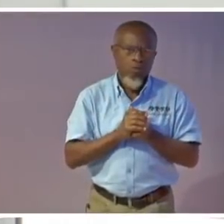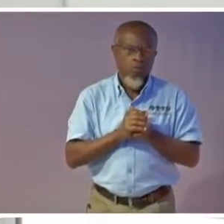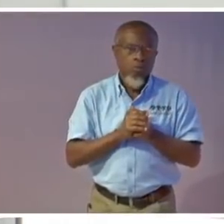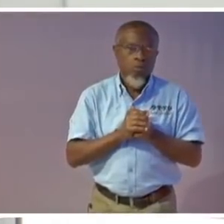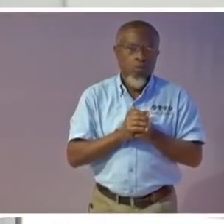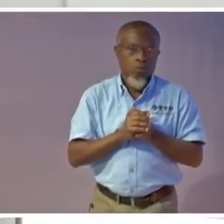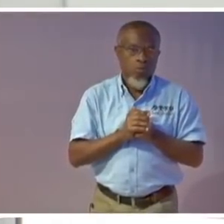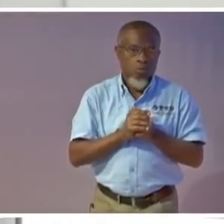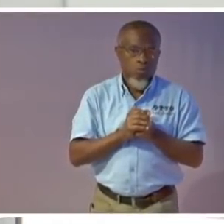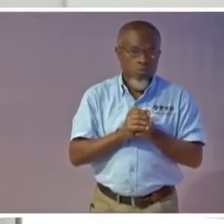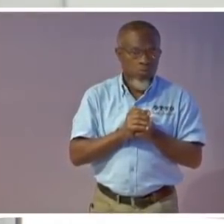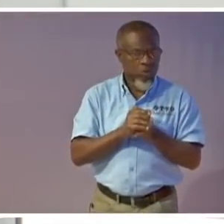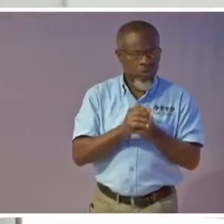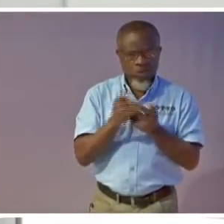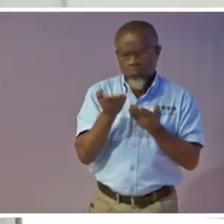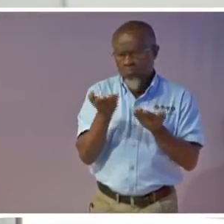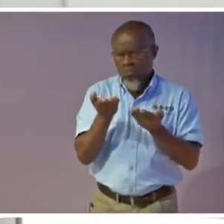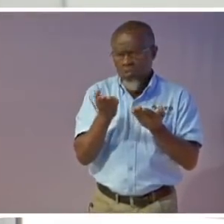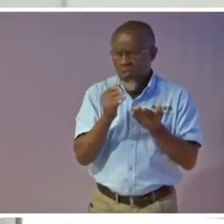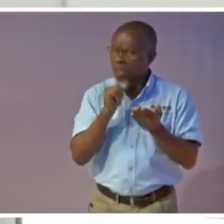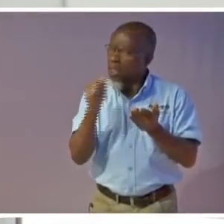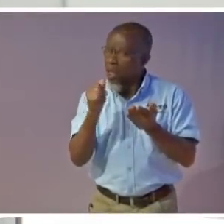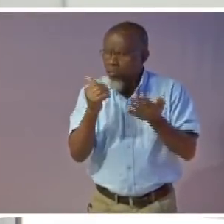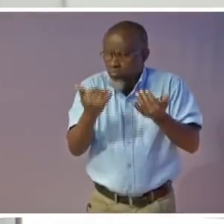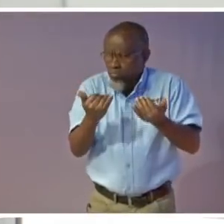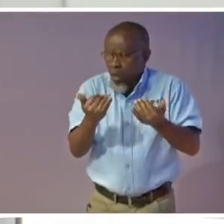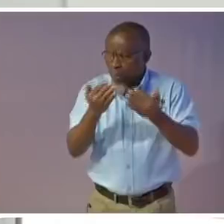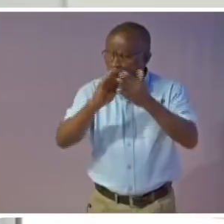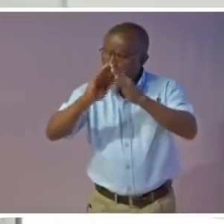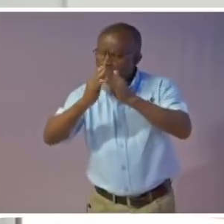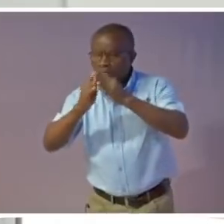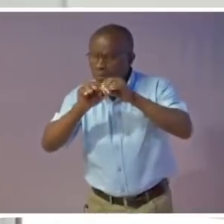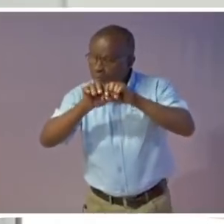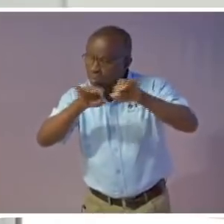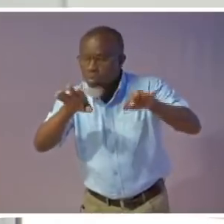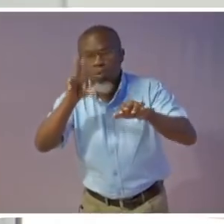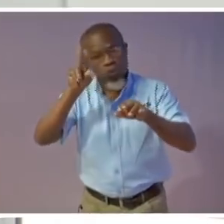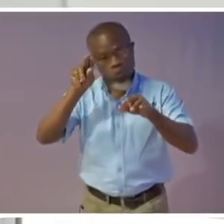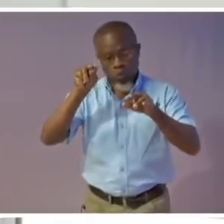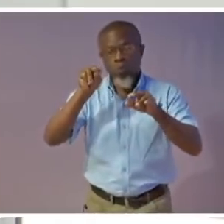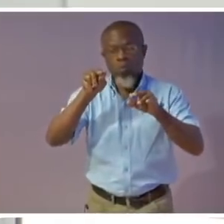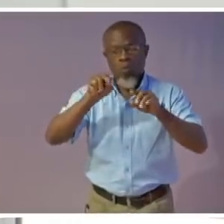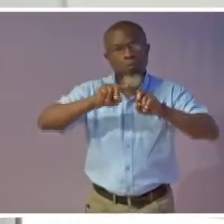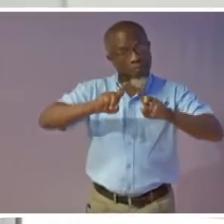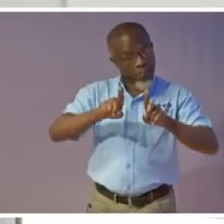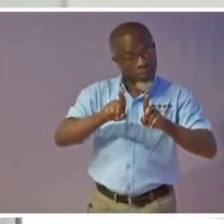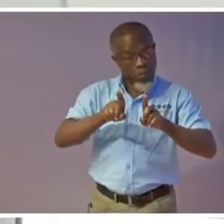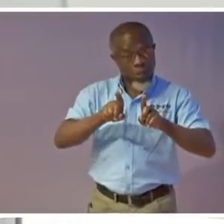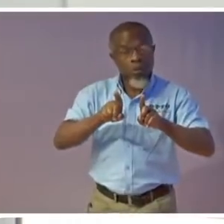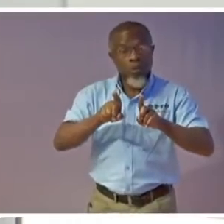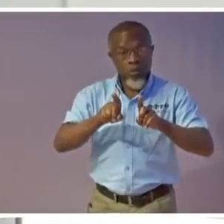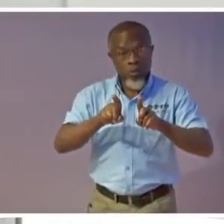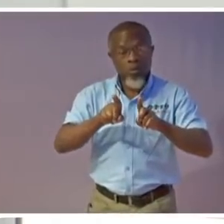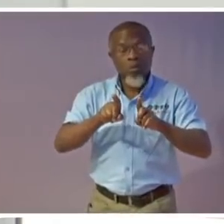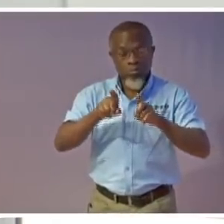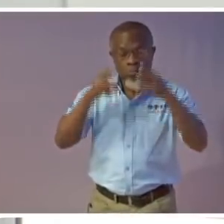variant is not in community transmission as of today. However, the Ministry of Health continues to do